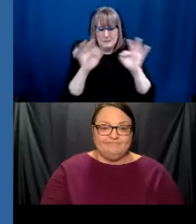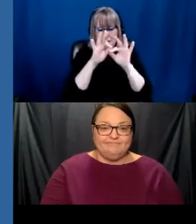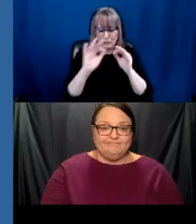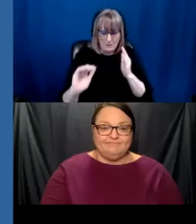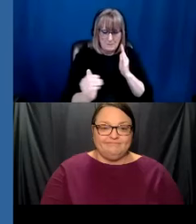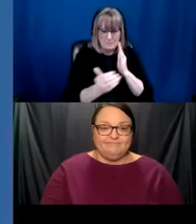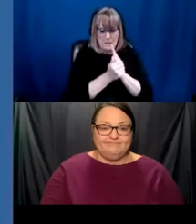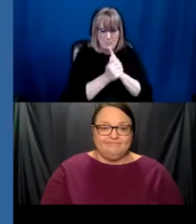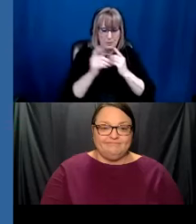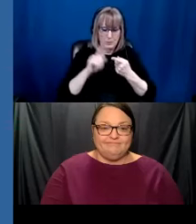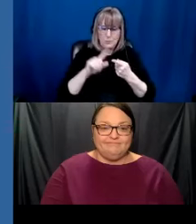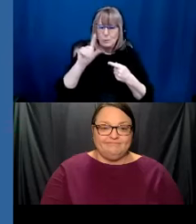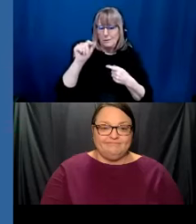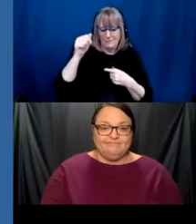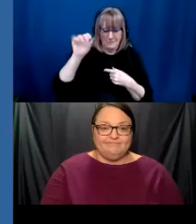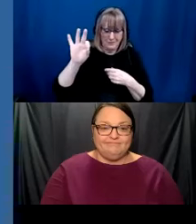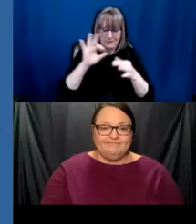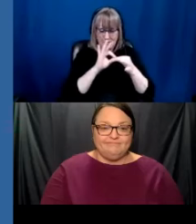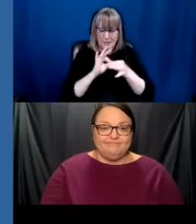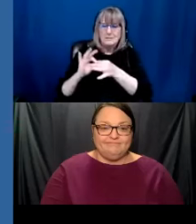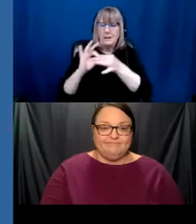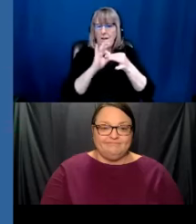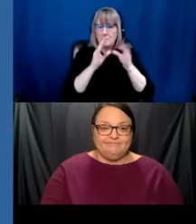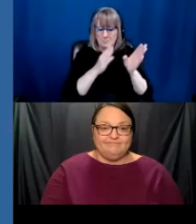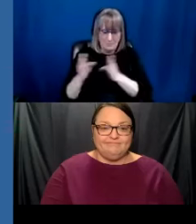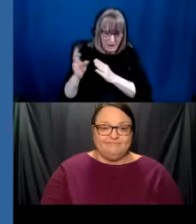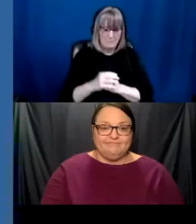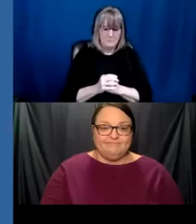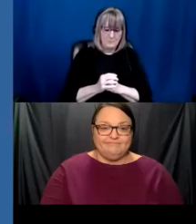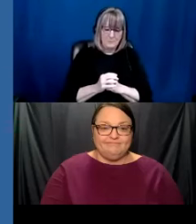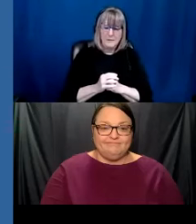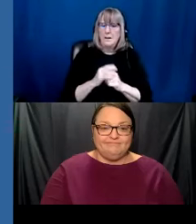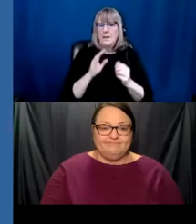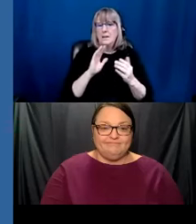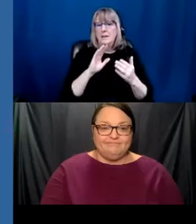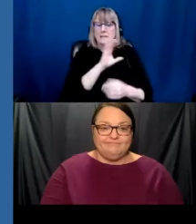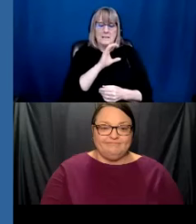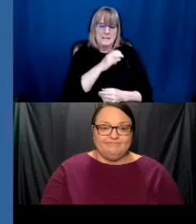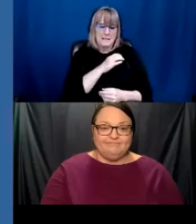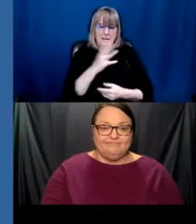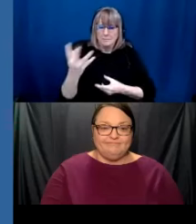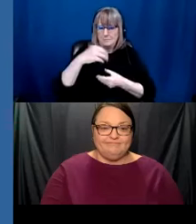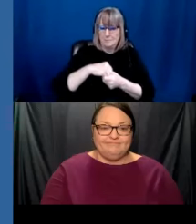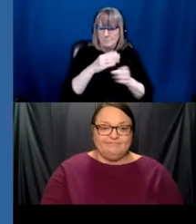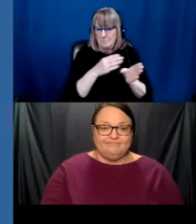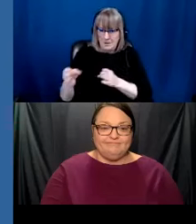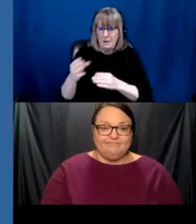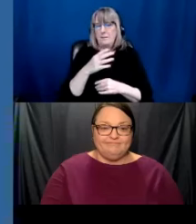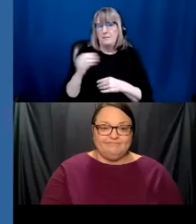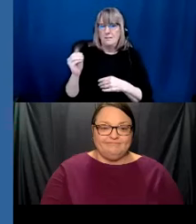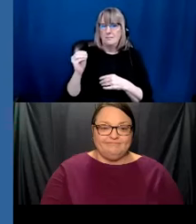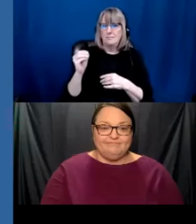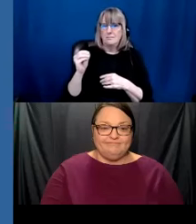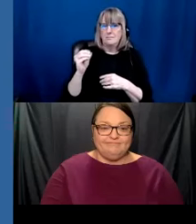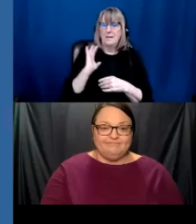Plan, a couple of changes we have to the Citizen Participation Plan, and our CAPER,